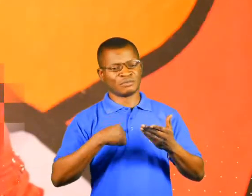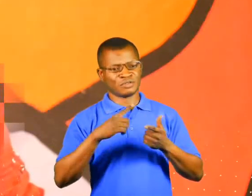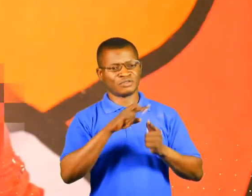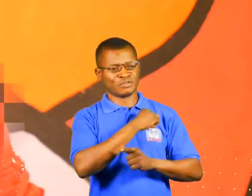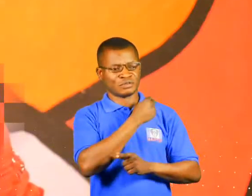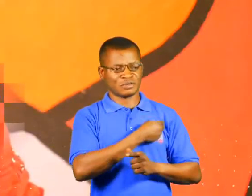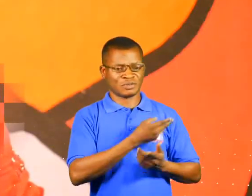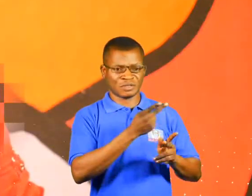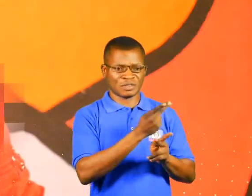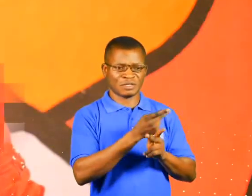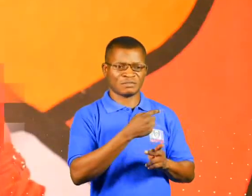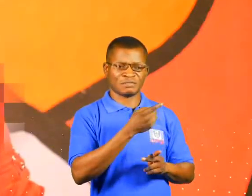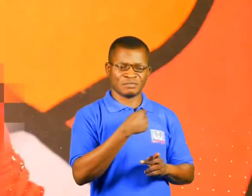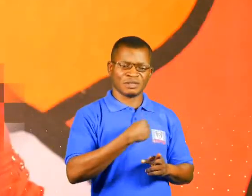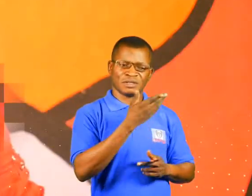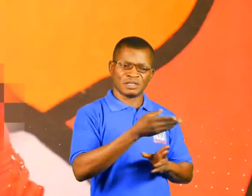to the hospital. They left me there.